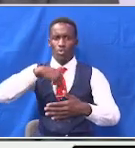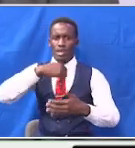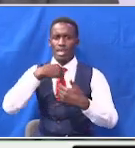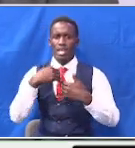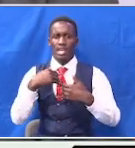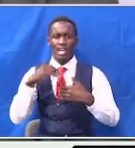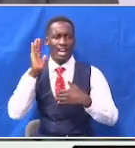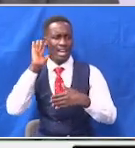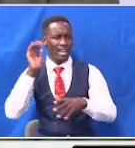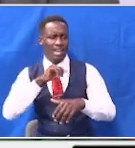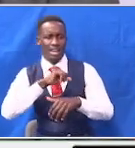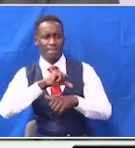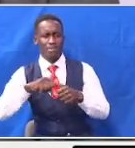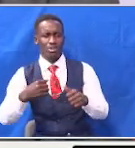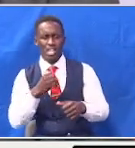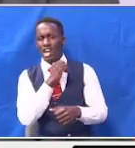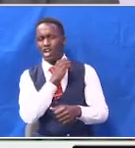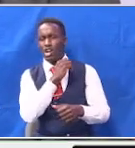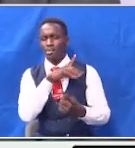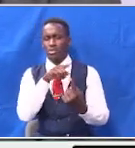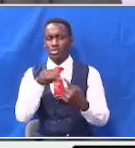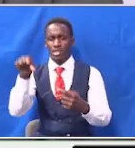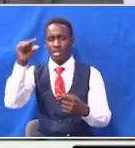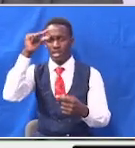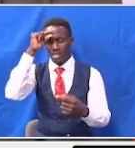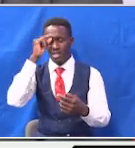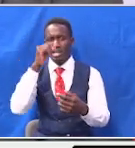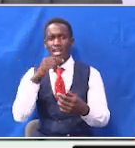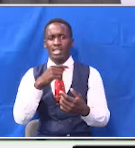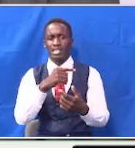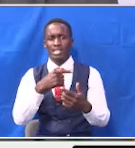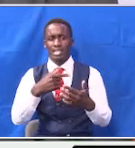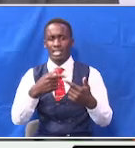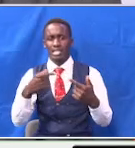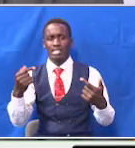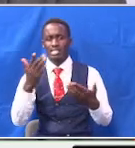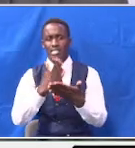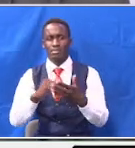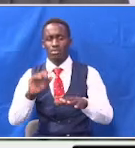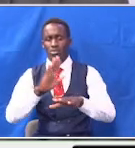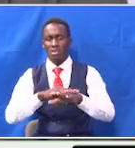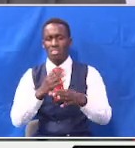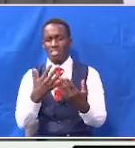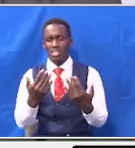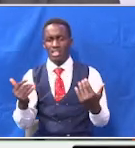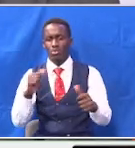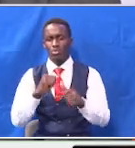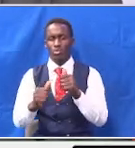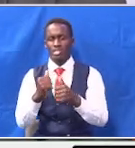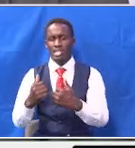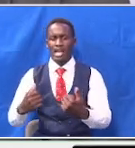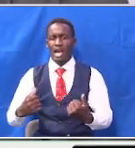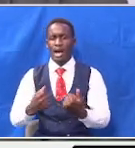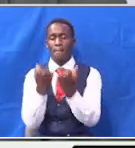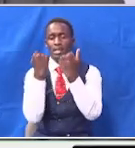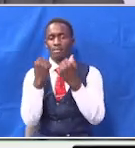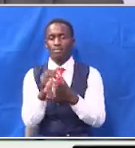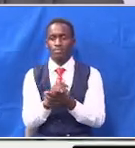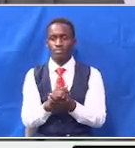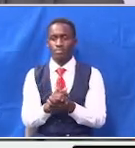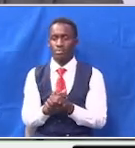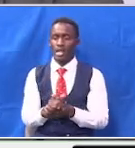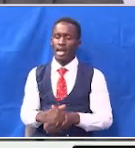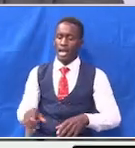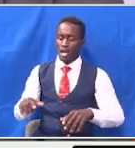properly in you know, some of the good things that are happening. And there's appeared to be a disconnect between that and the government. And I think that still remains a very